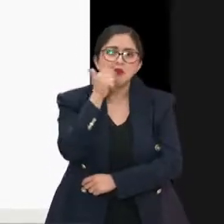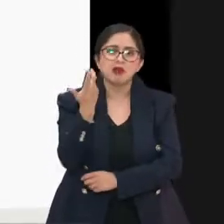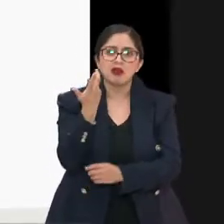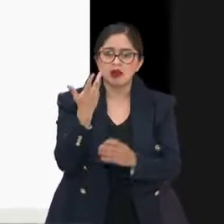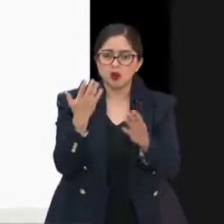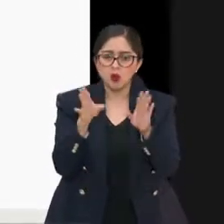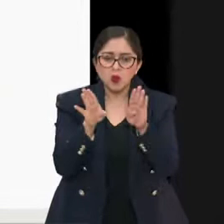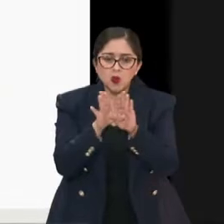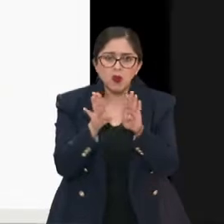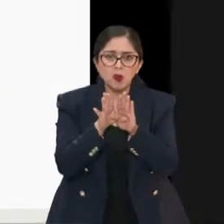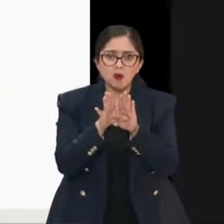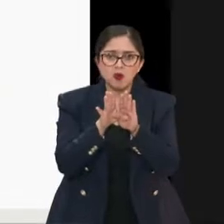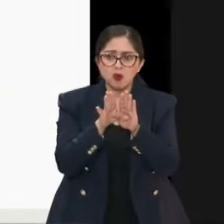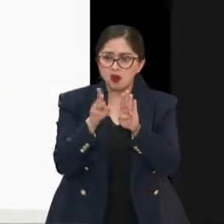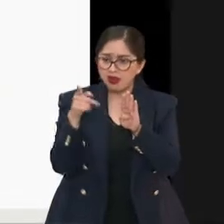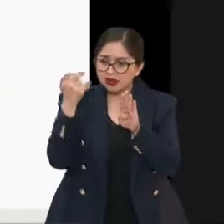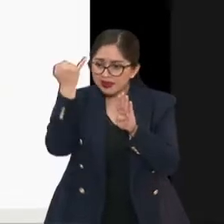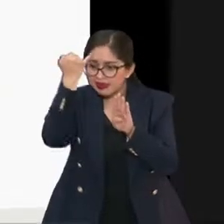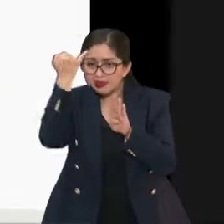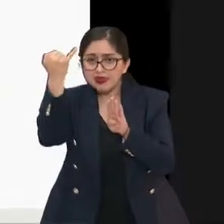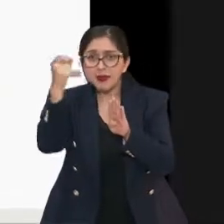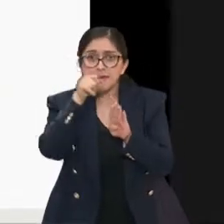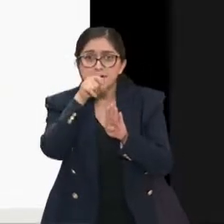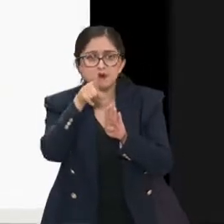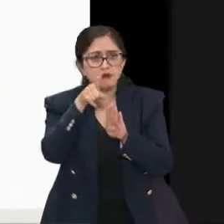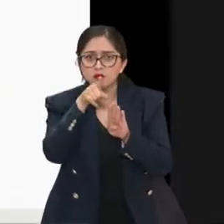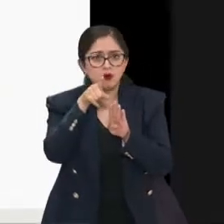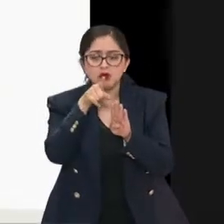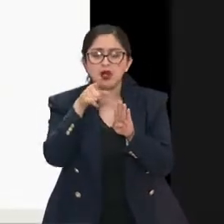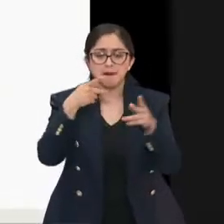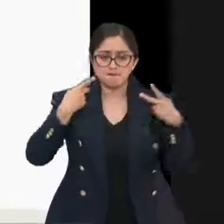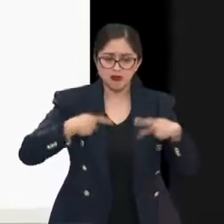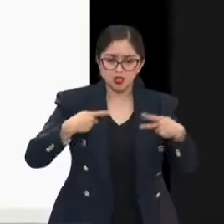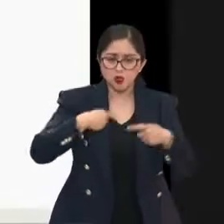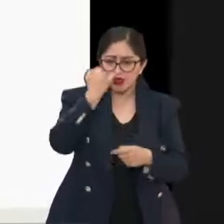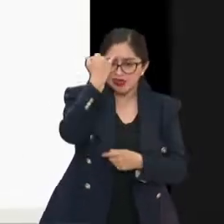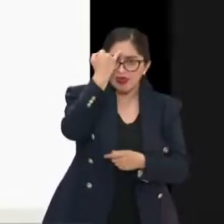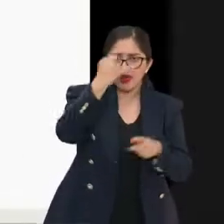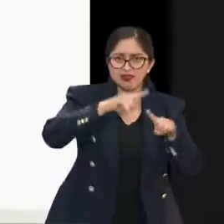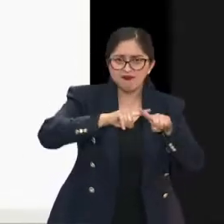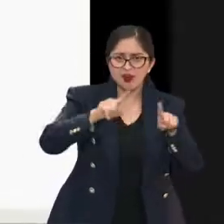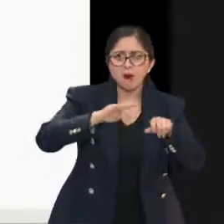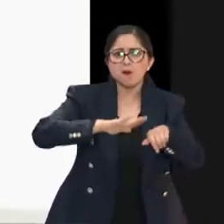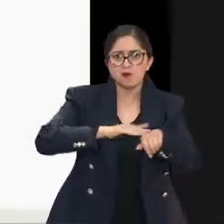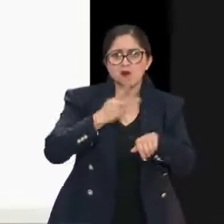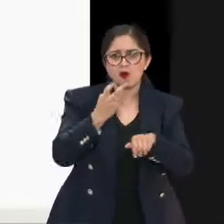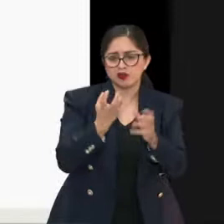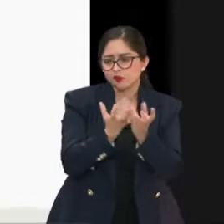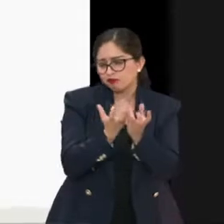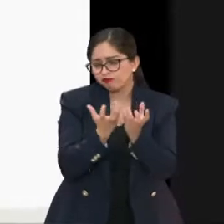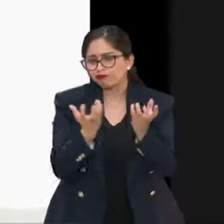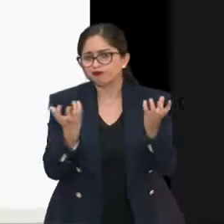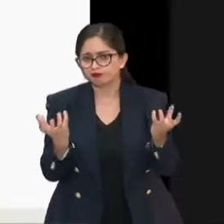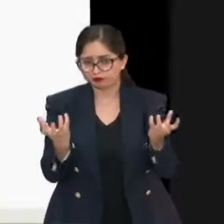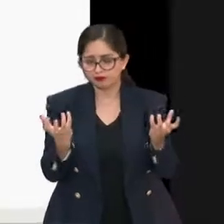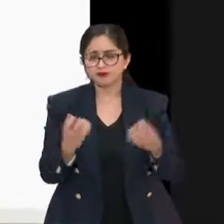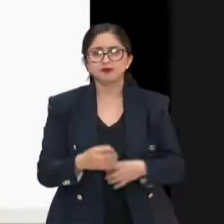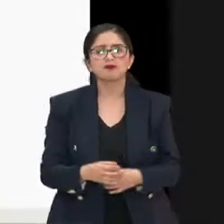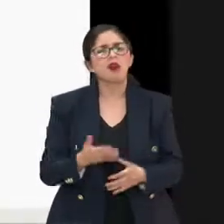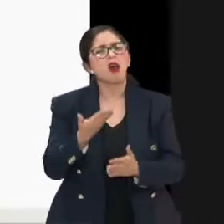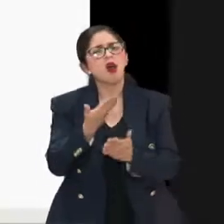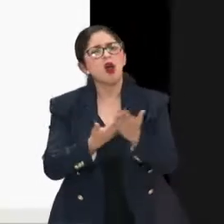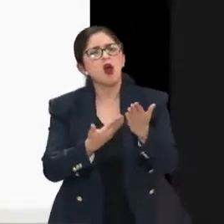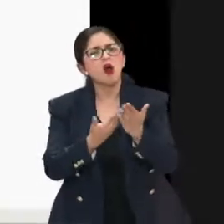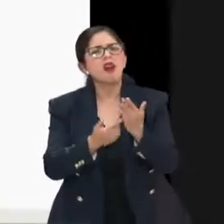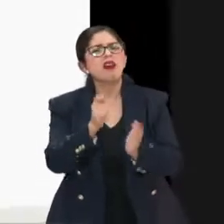is mimetizing a common destination that creates polarization. I will